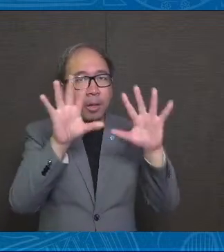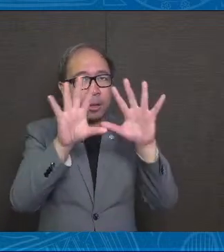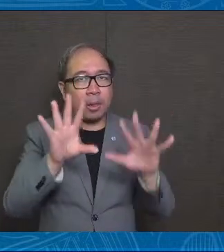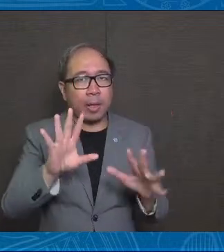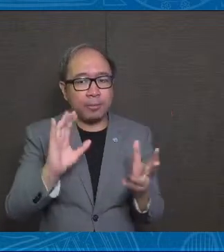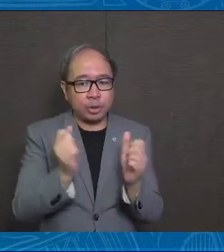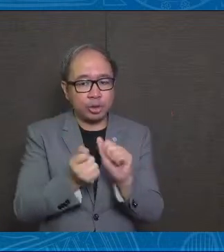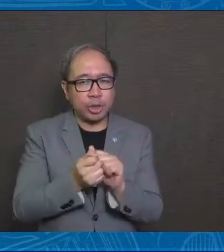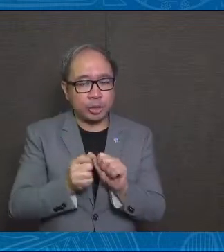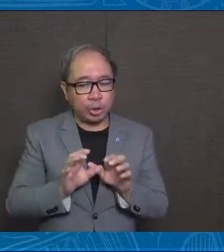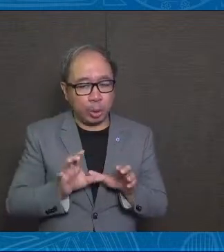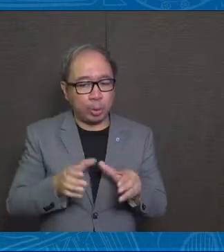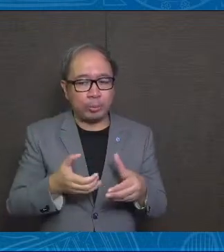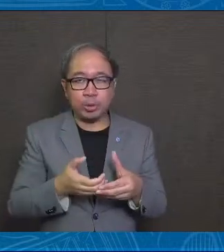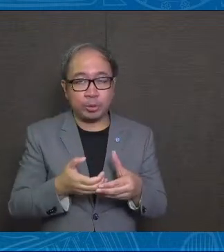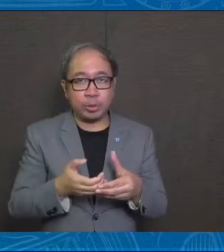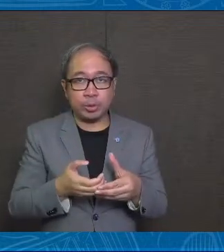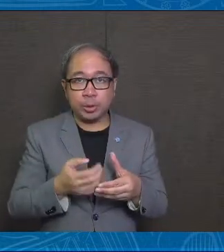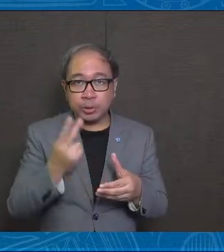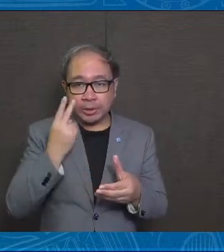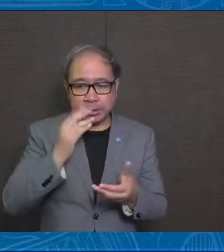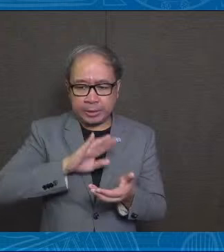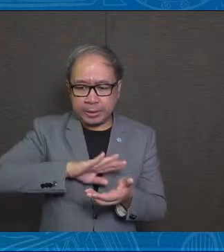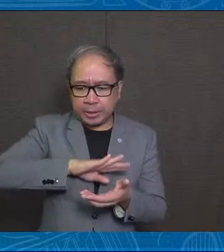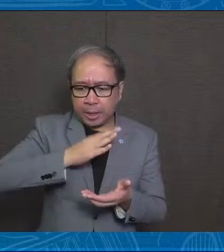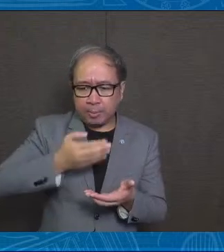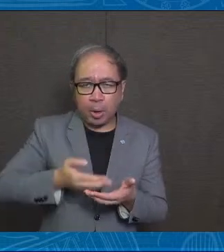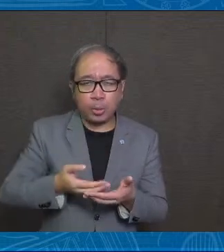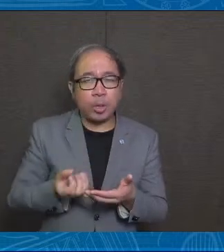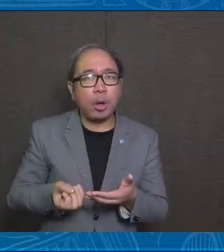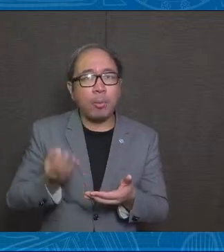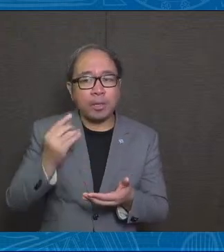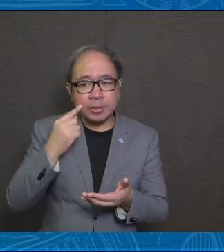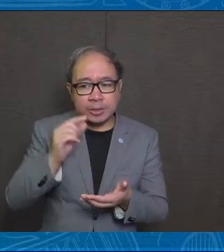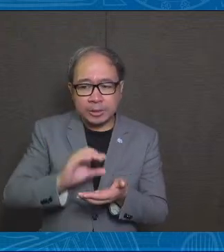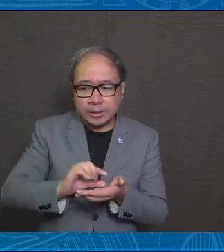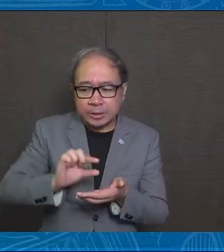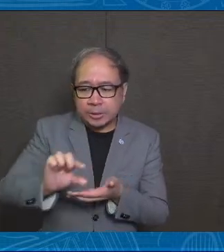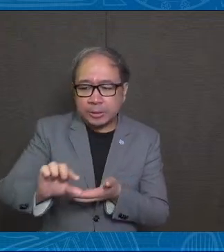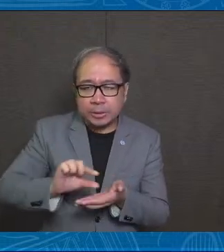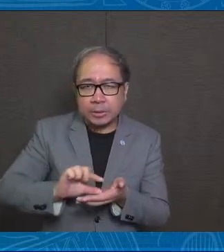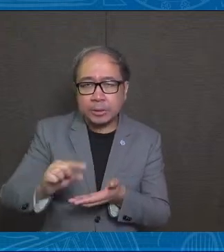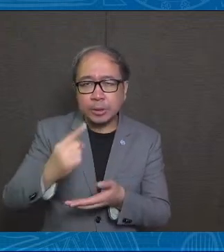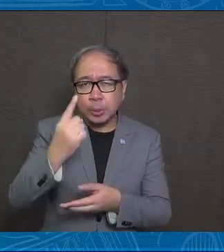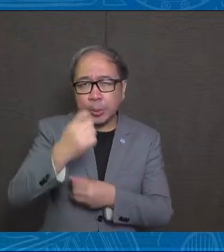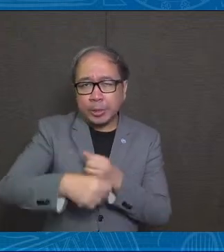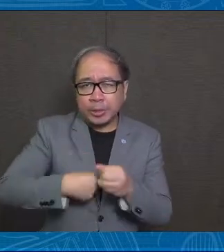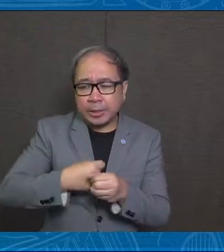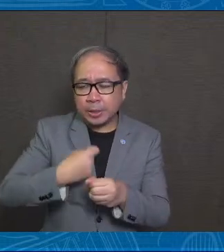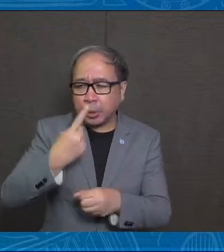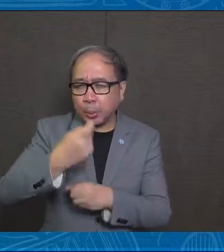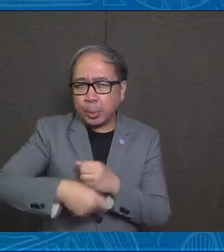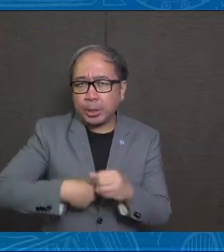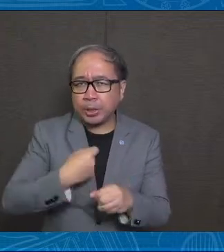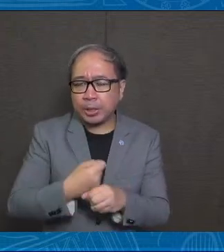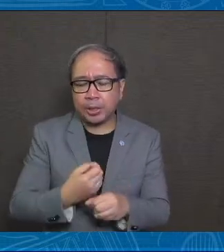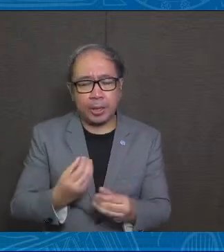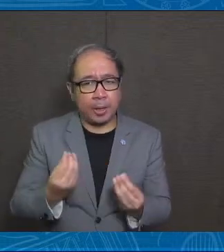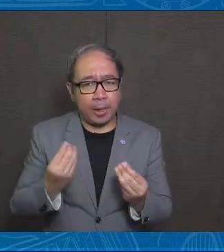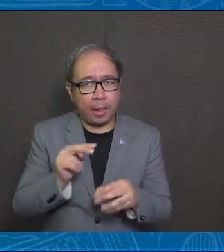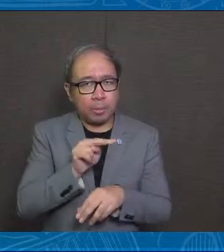information of the amount of climate change expenditure tagging on an annual basis, is there a way for the